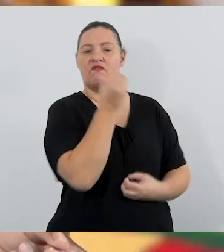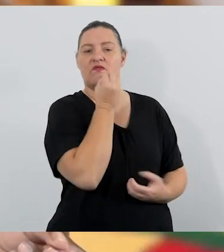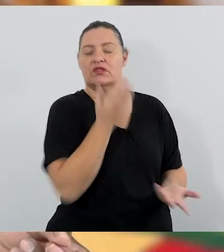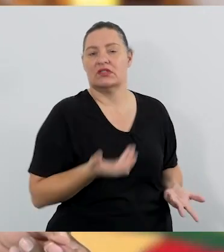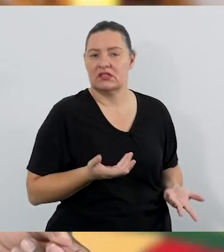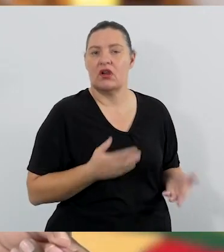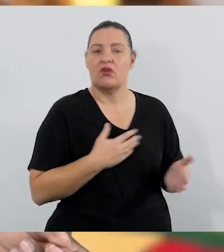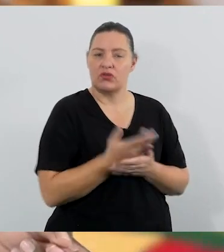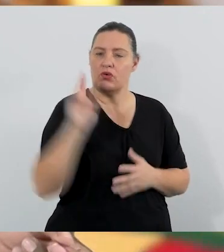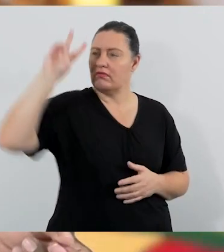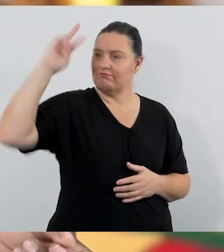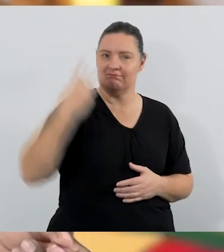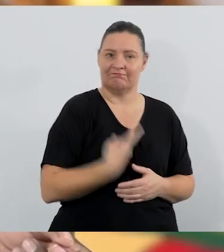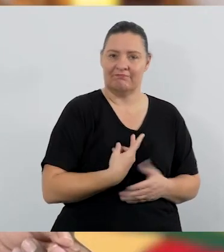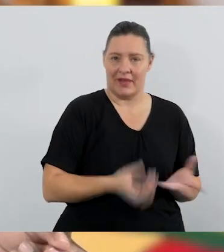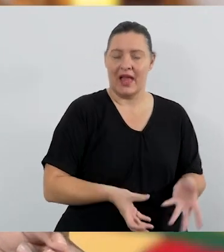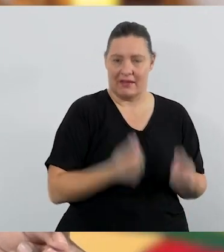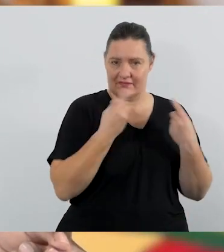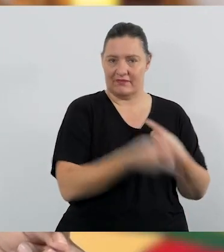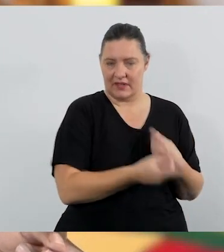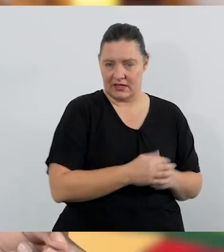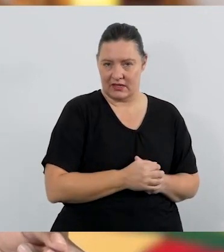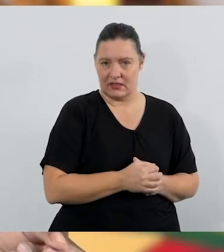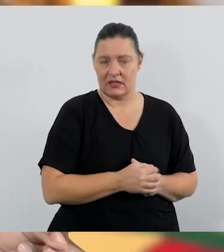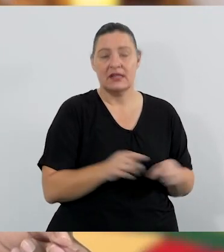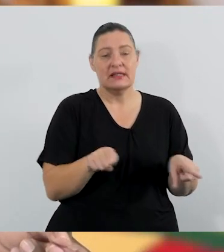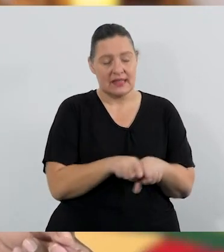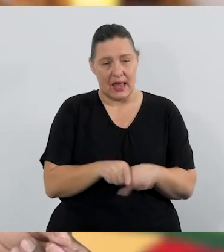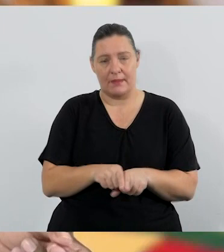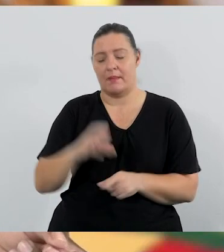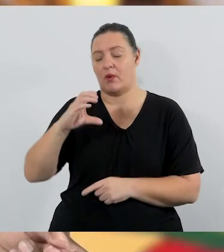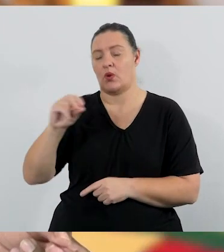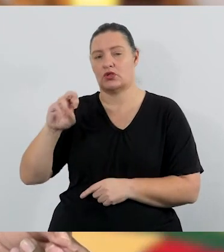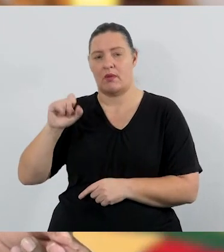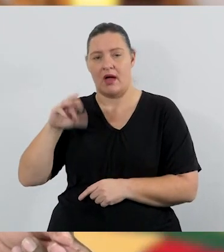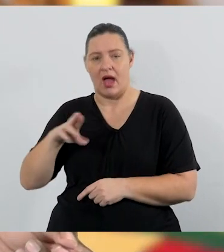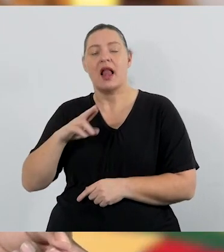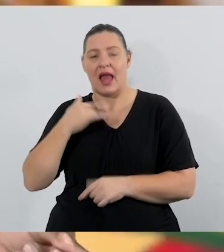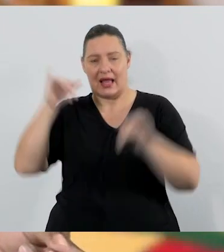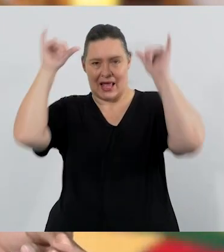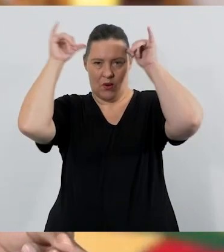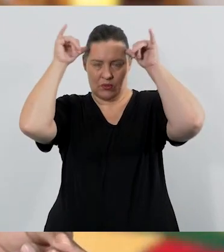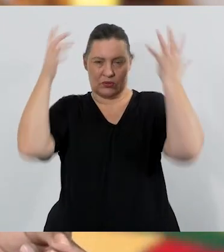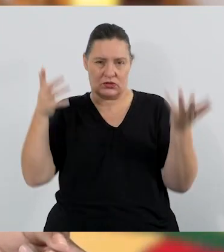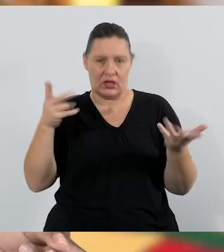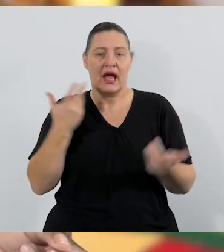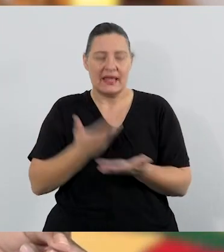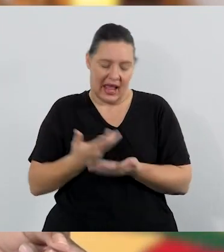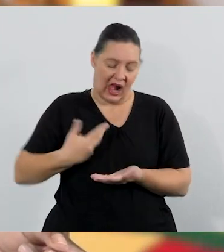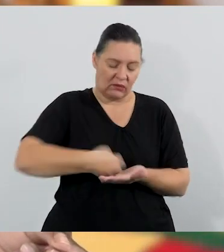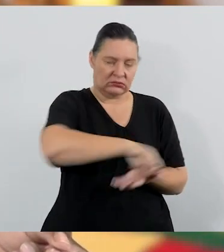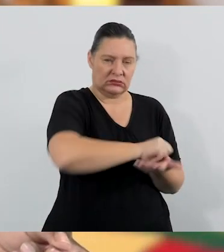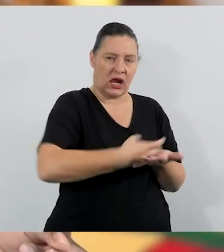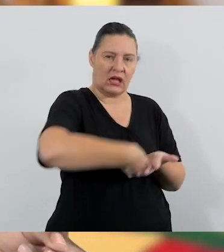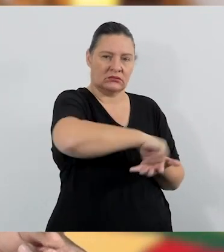food through the process of photosynthesis. Now, we also have consumers such as cows. Cows have the ability